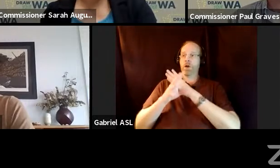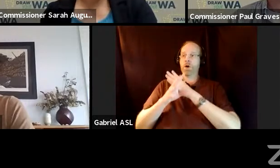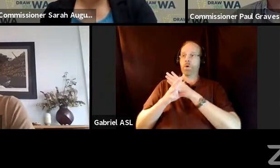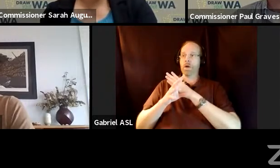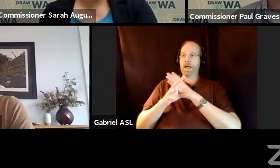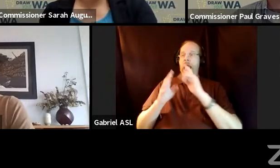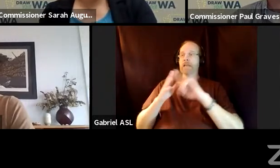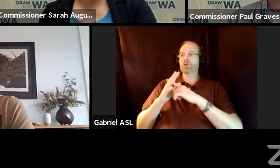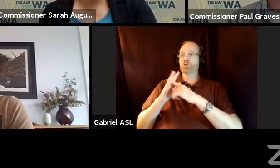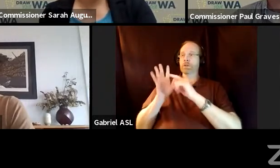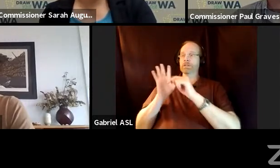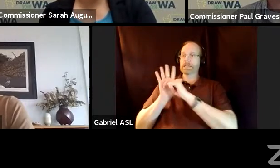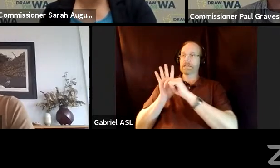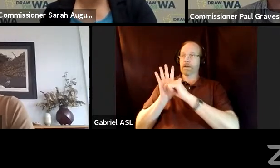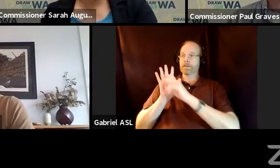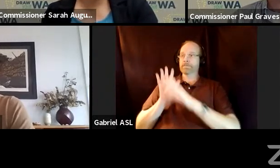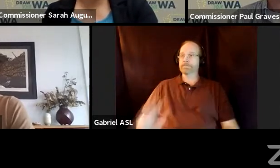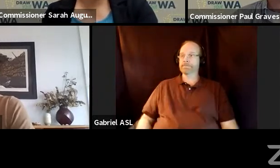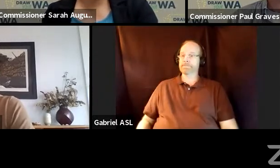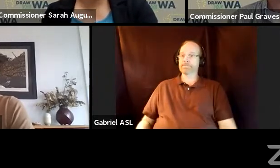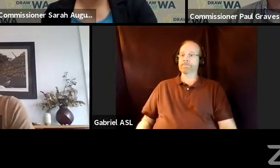testimony.